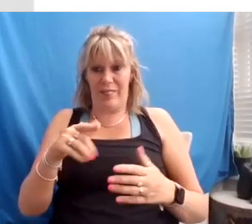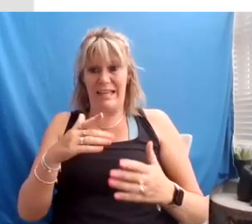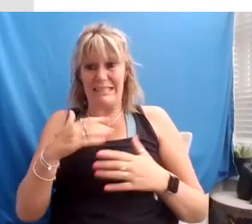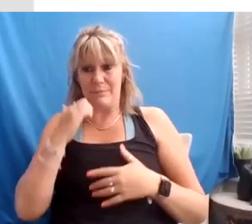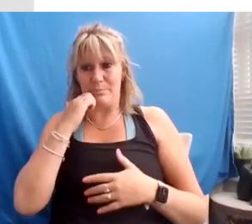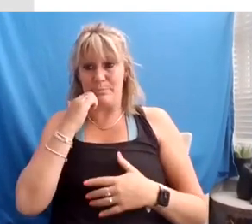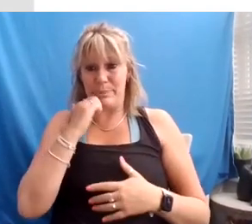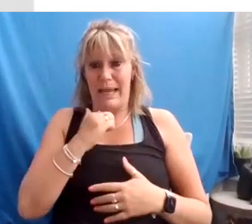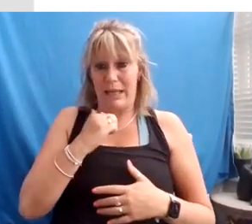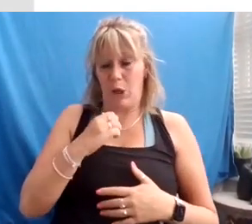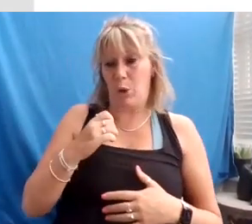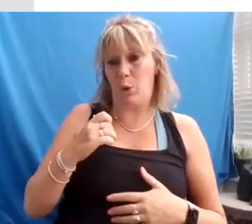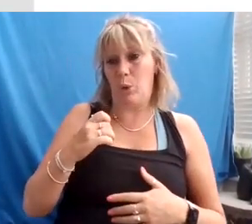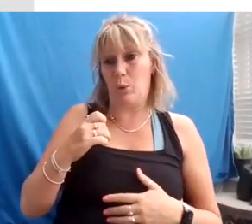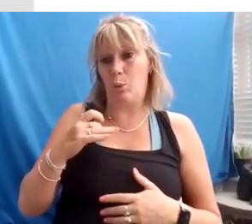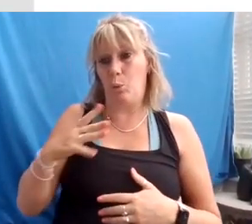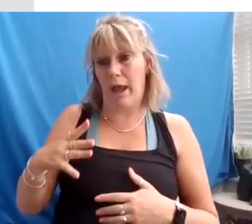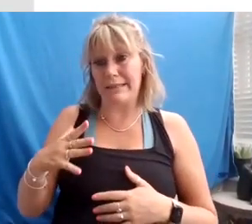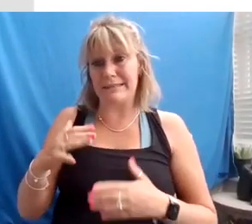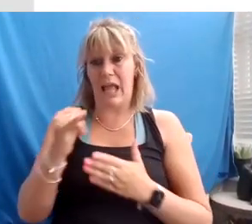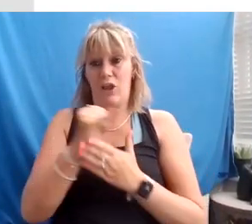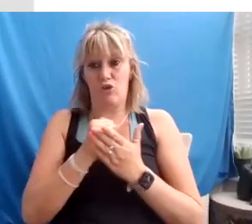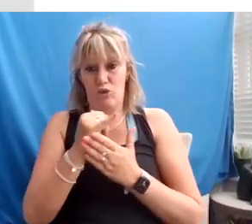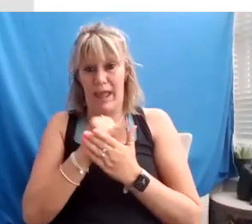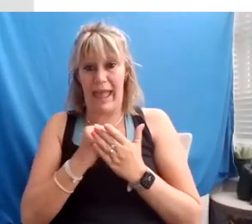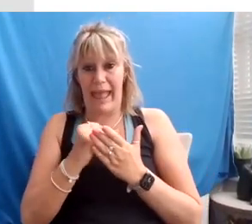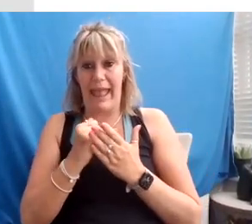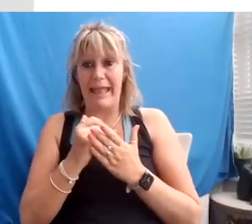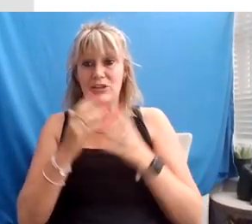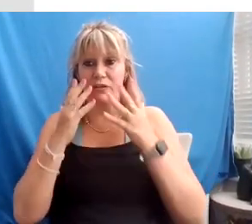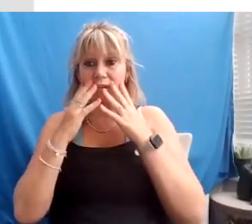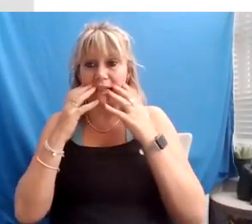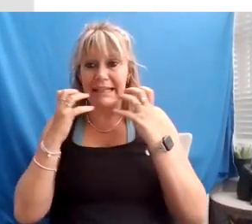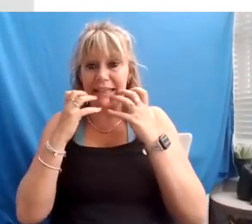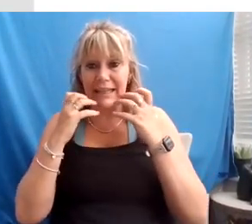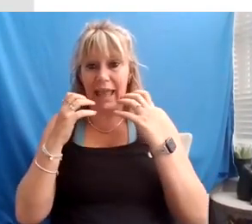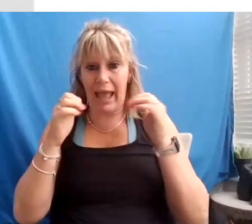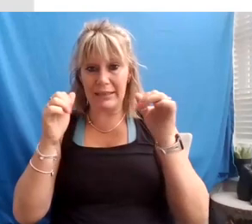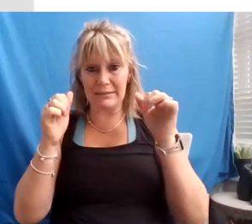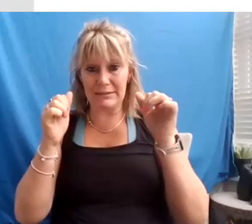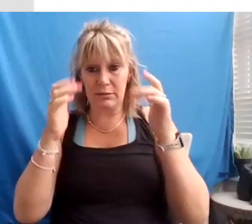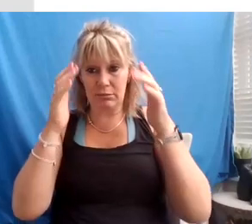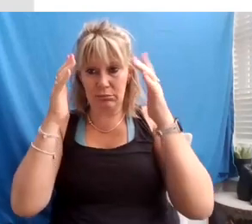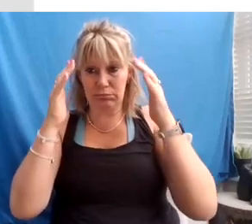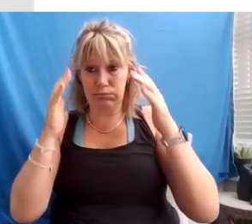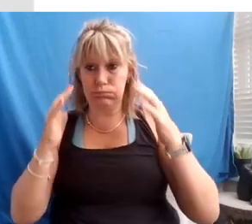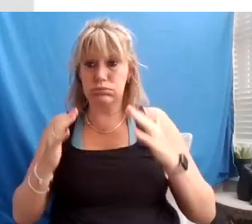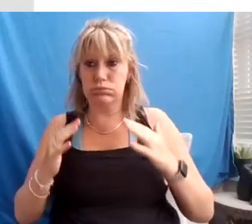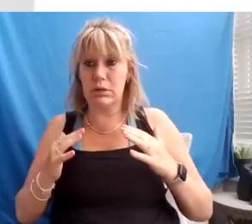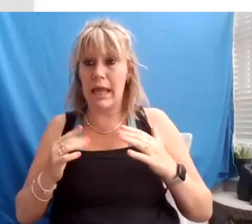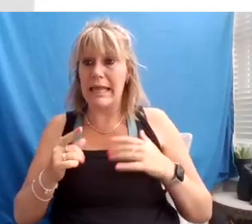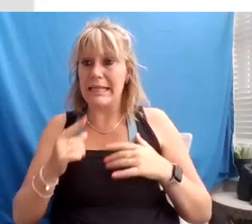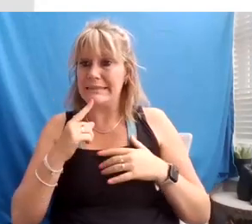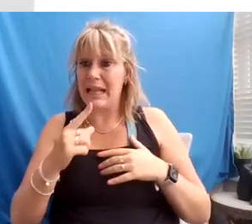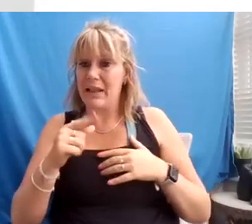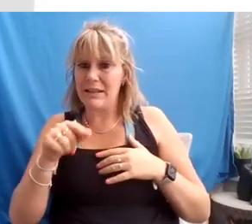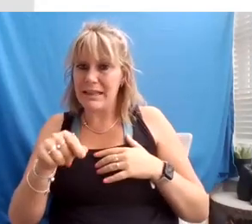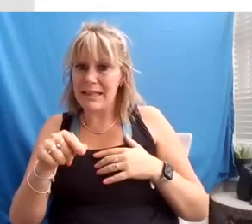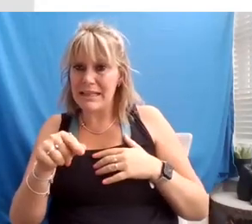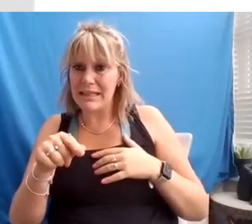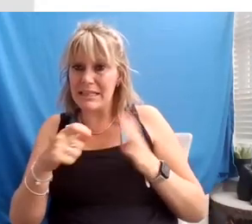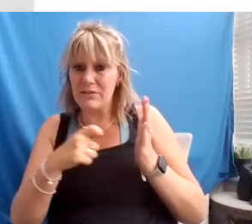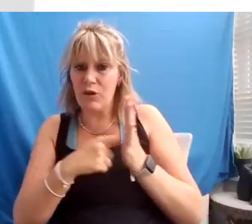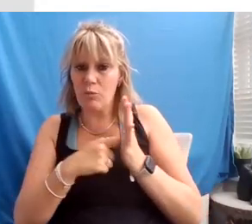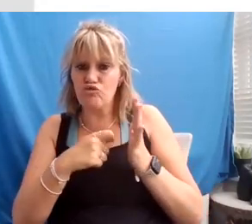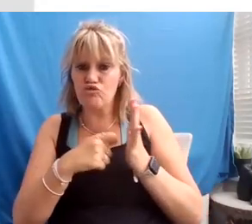and greys of a long-haired white cat. Now, is this another one from Art for Fun or is this from Rosetta? I think it's from